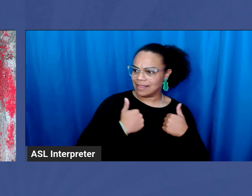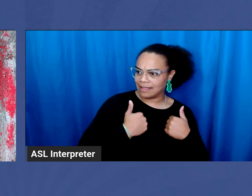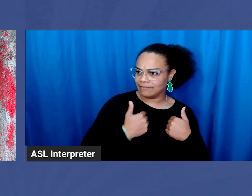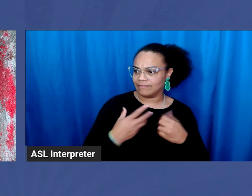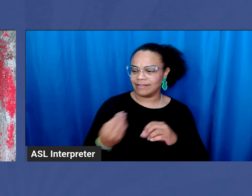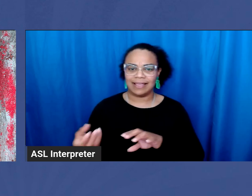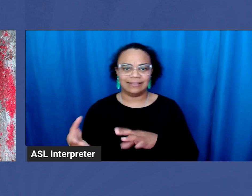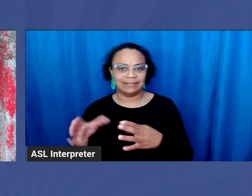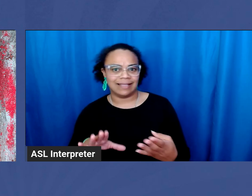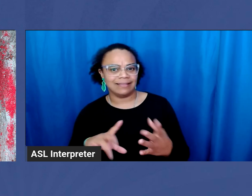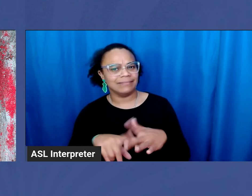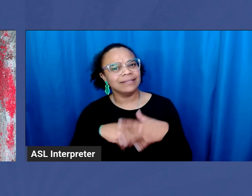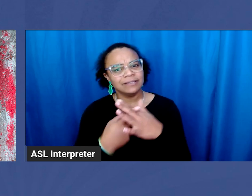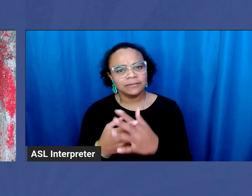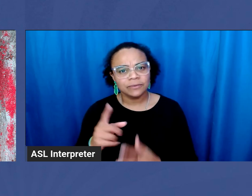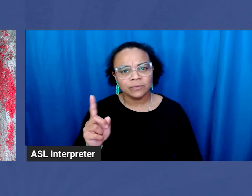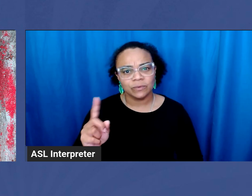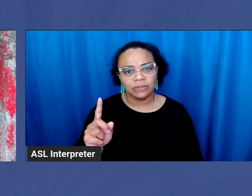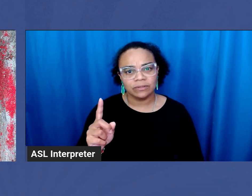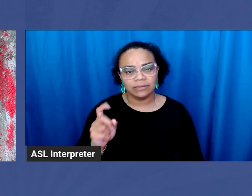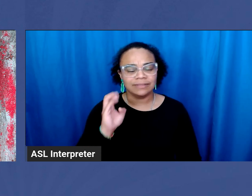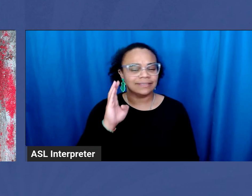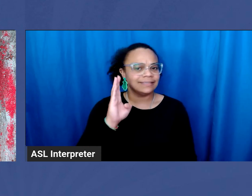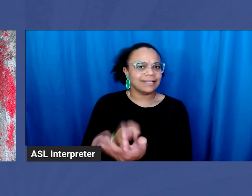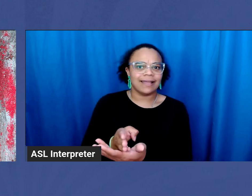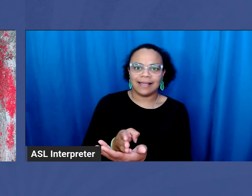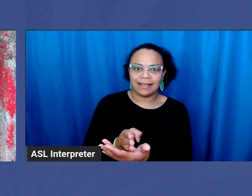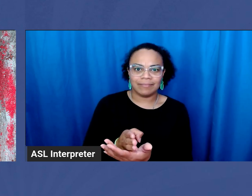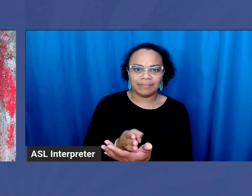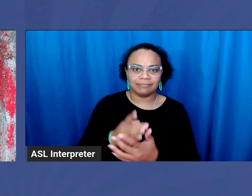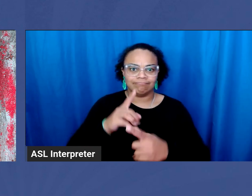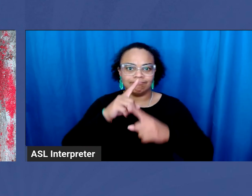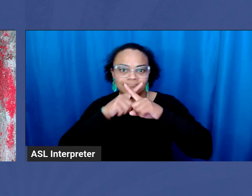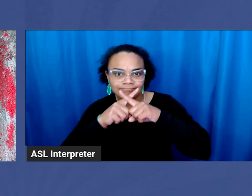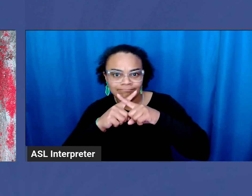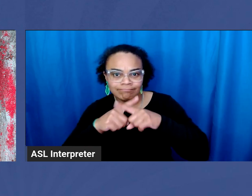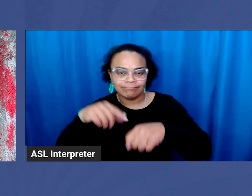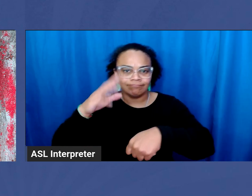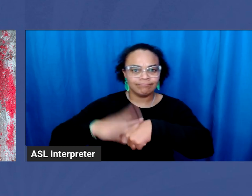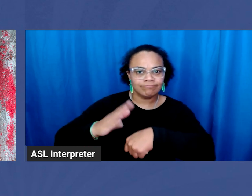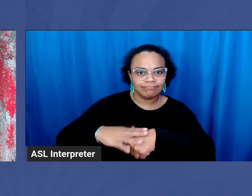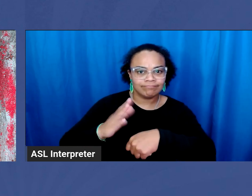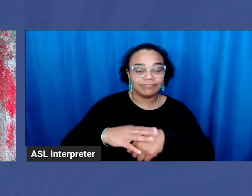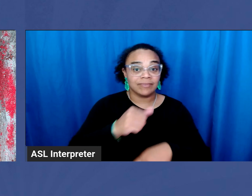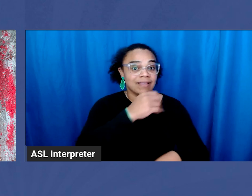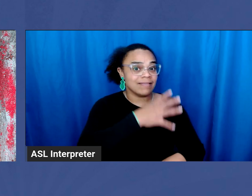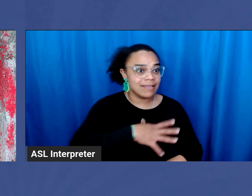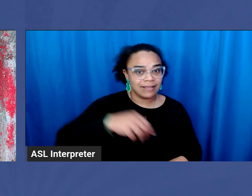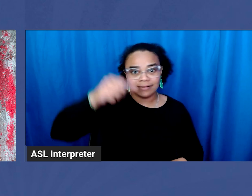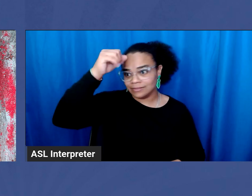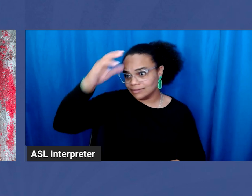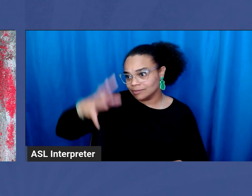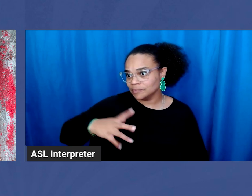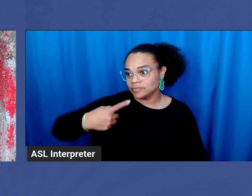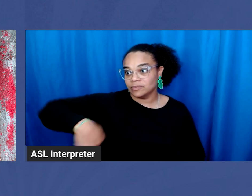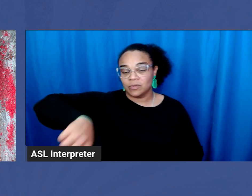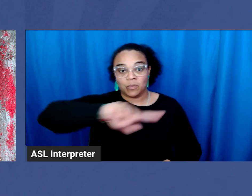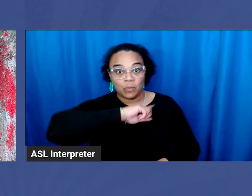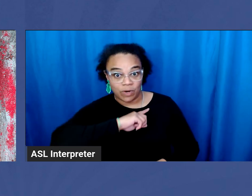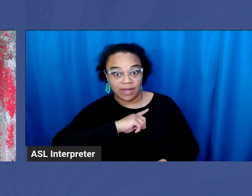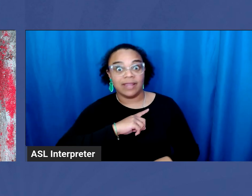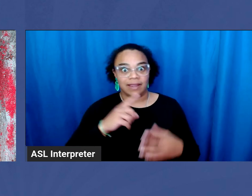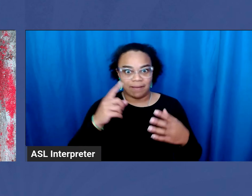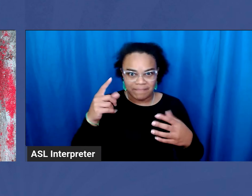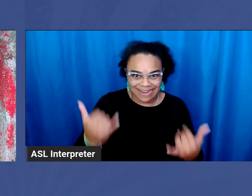death begin? Stop! Censored. Red alert. Ladies and gentlemen, we are on